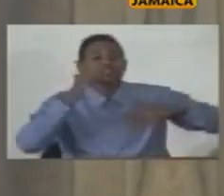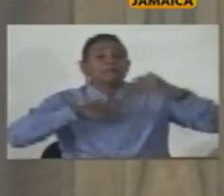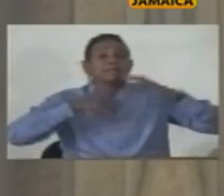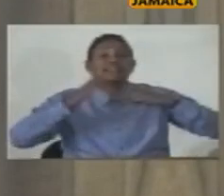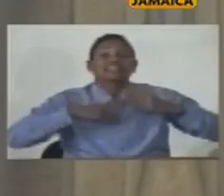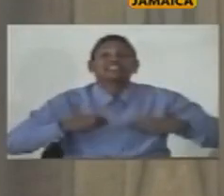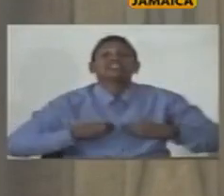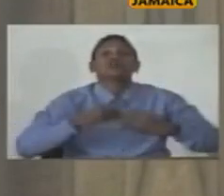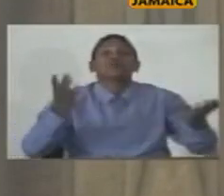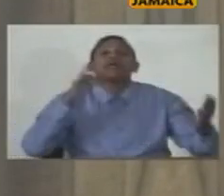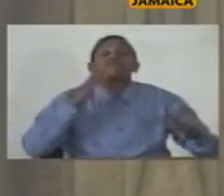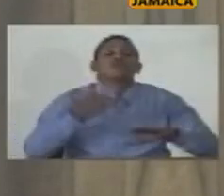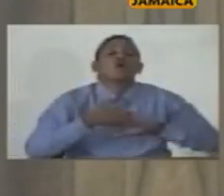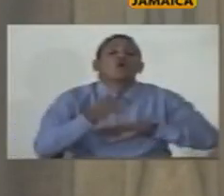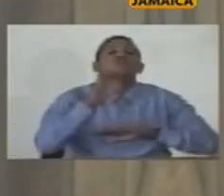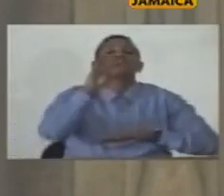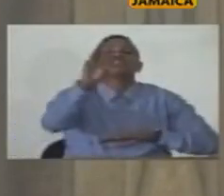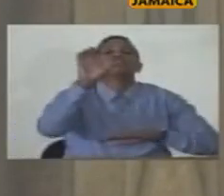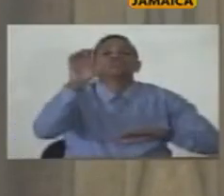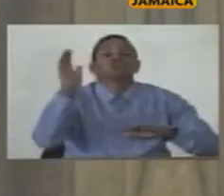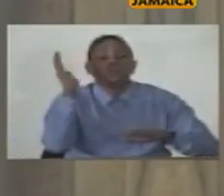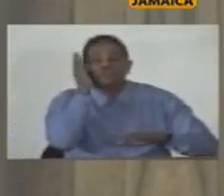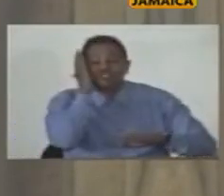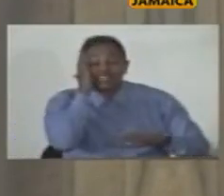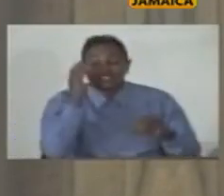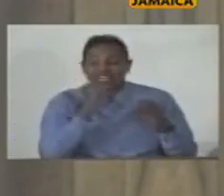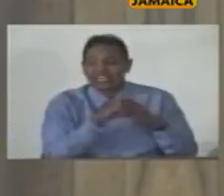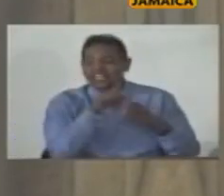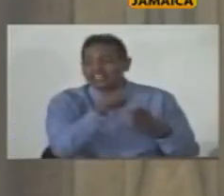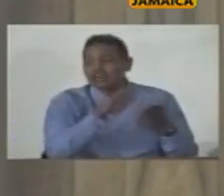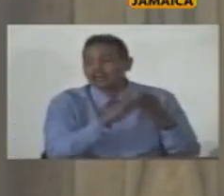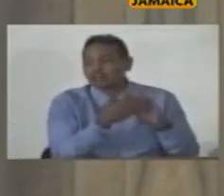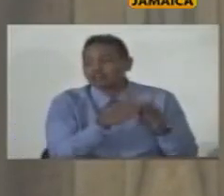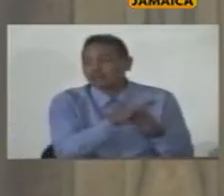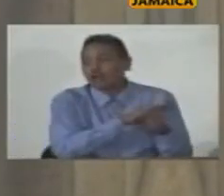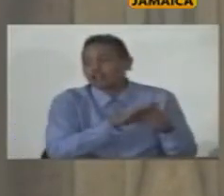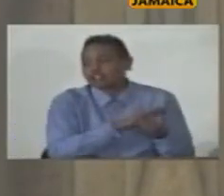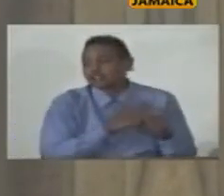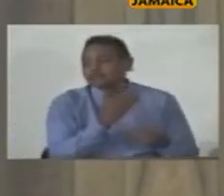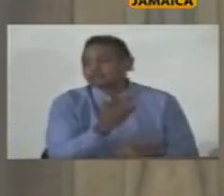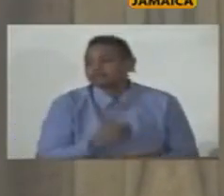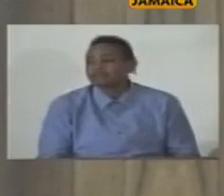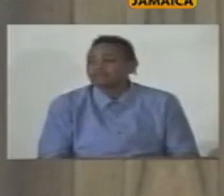over 600 residents across the constituency.